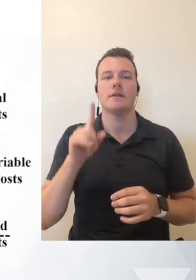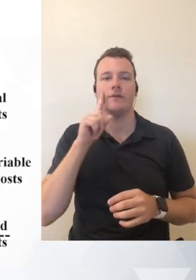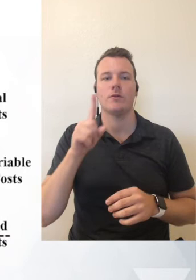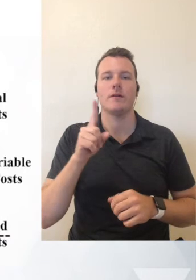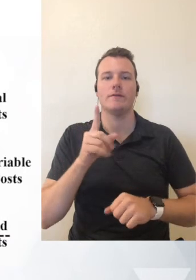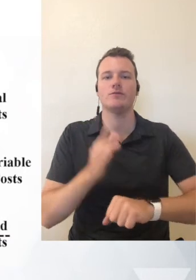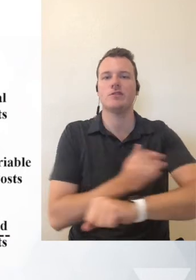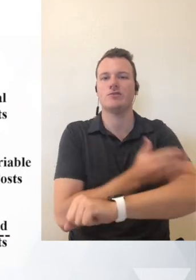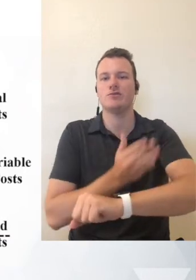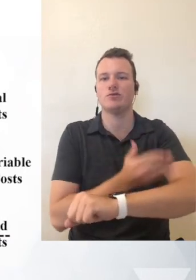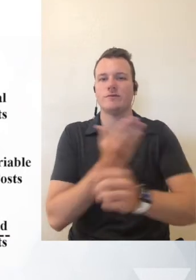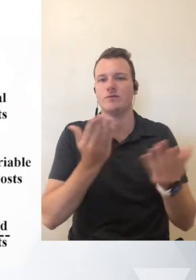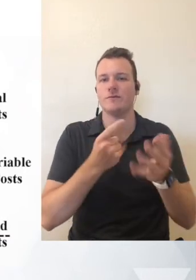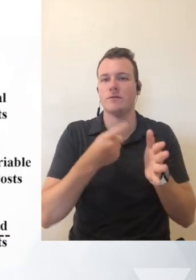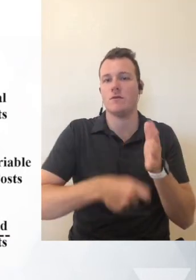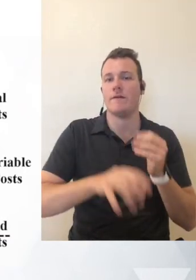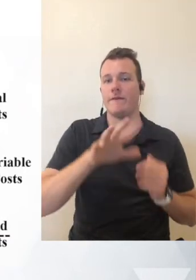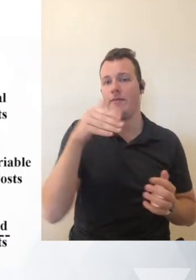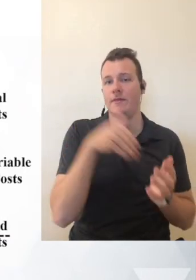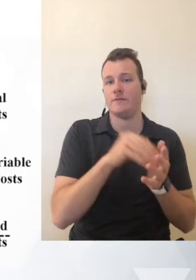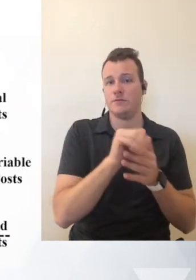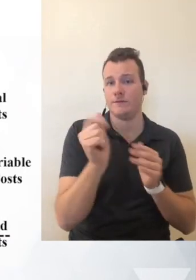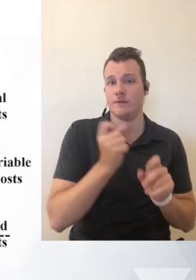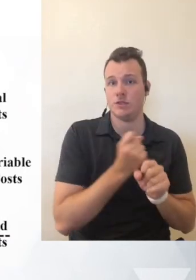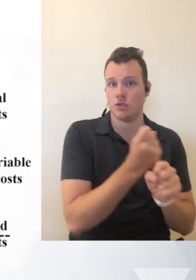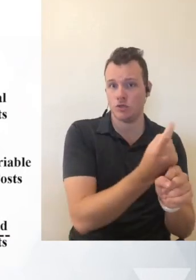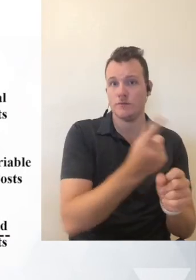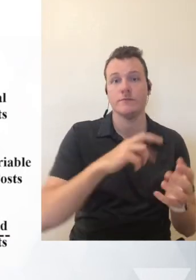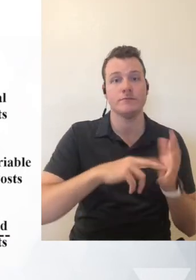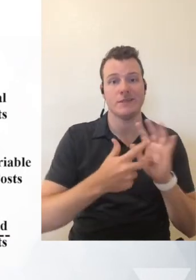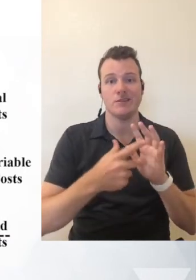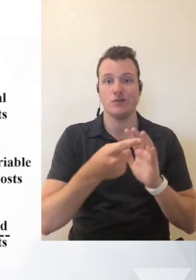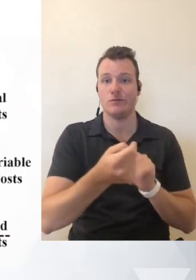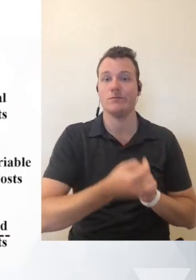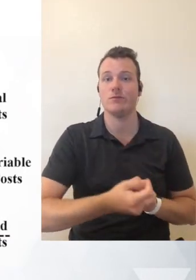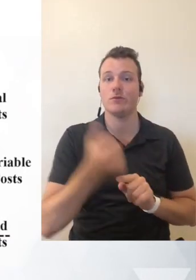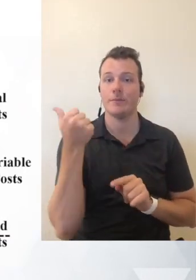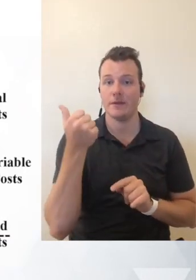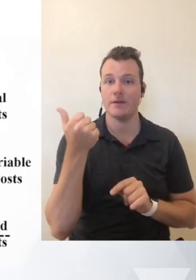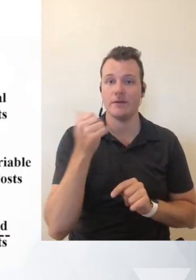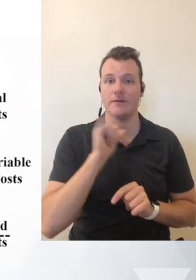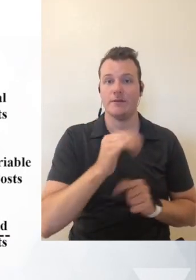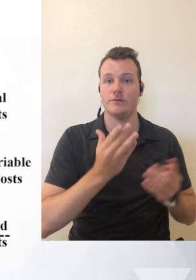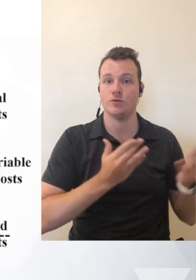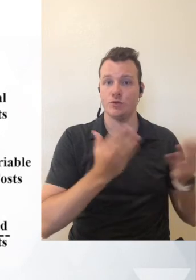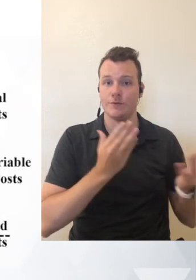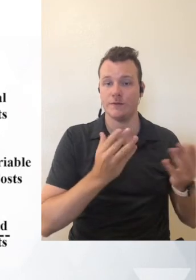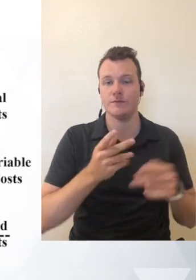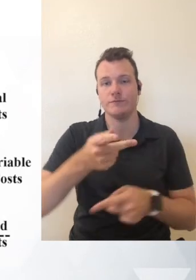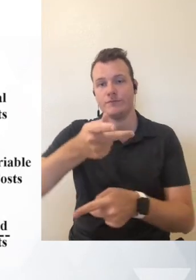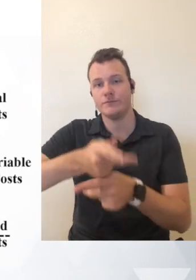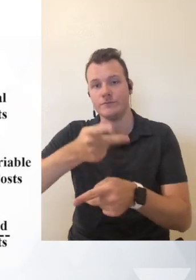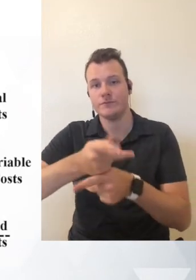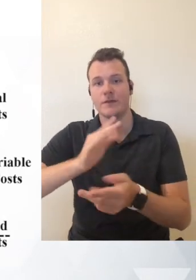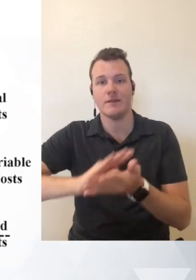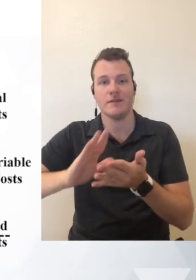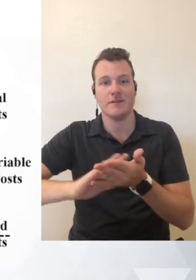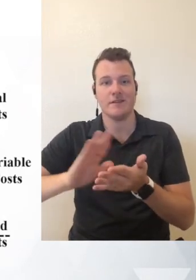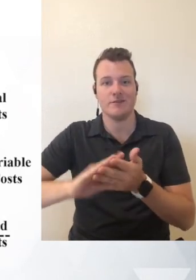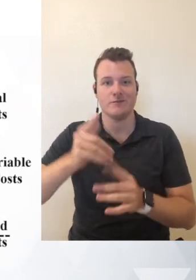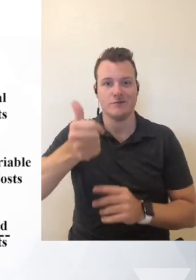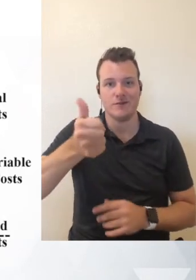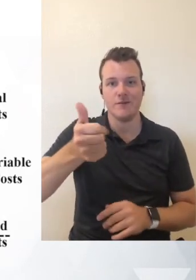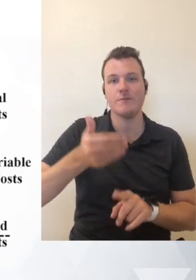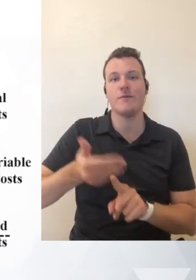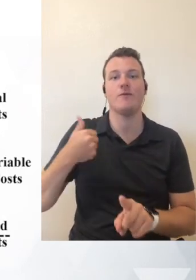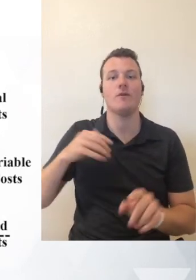example, if you have a janitorial service and it's costing you $5,000 a year, could you now eliminate the janitorial service and take care